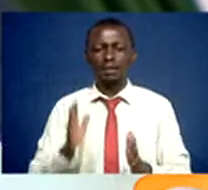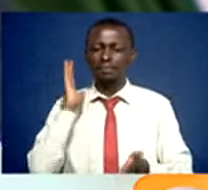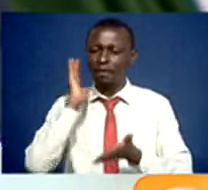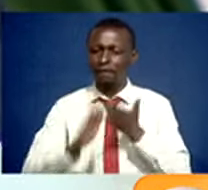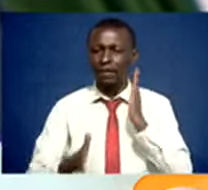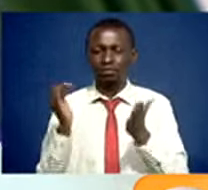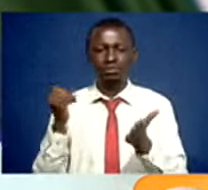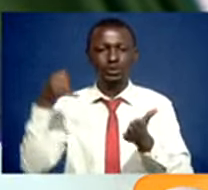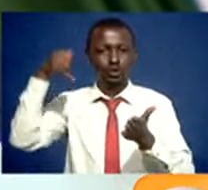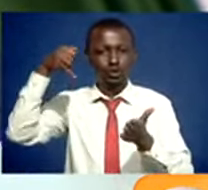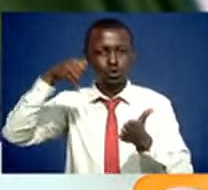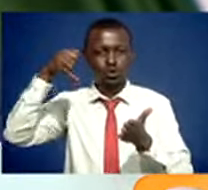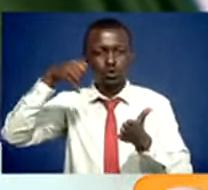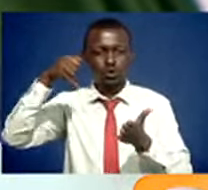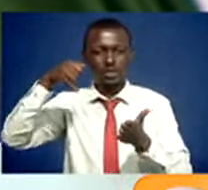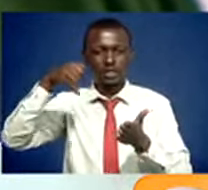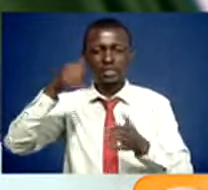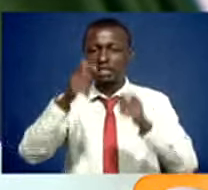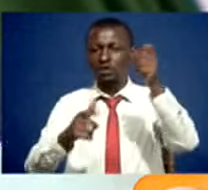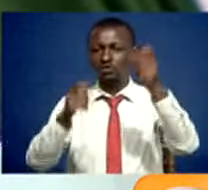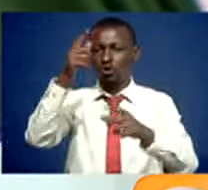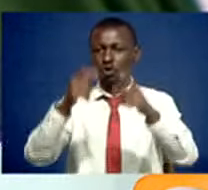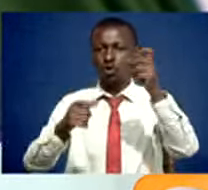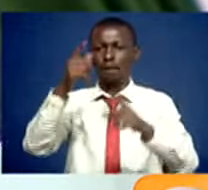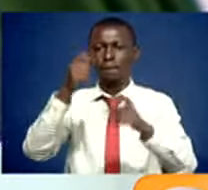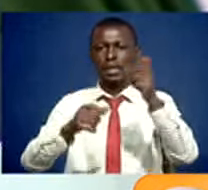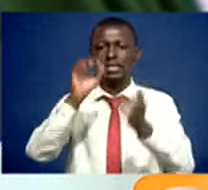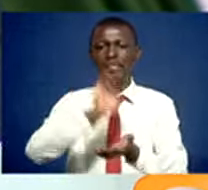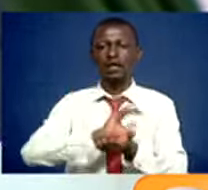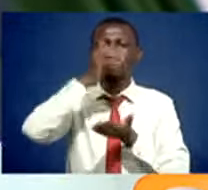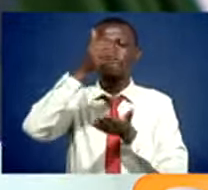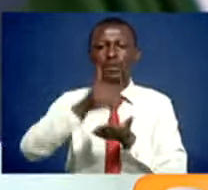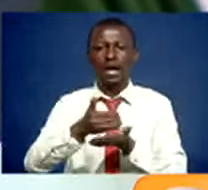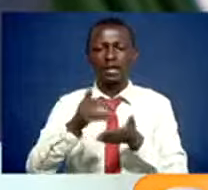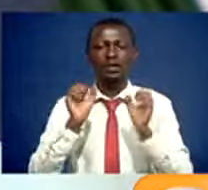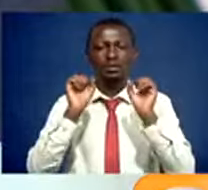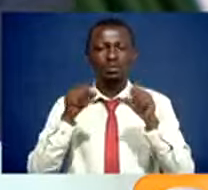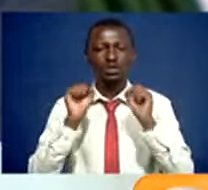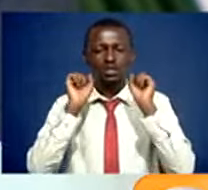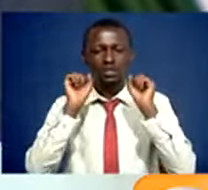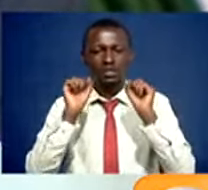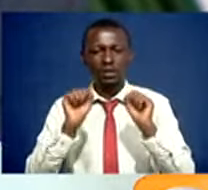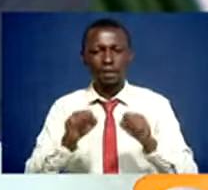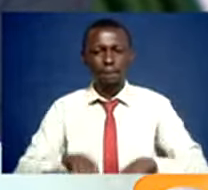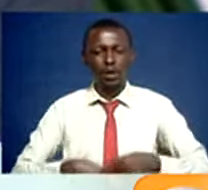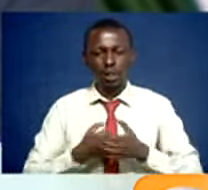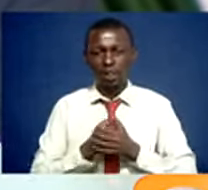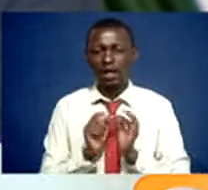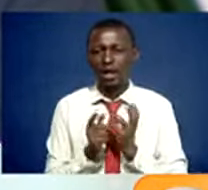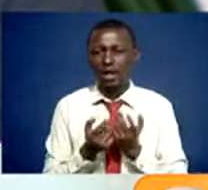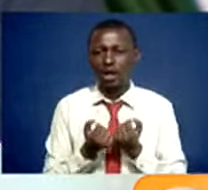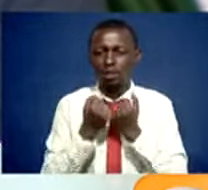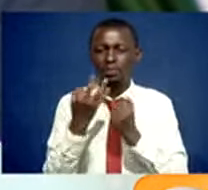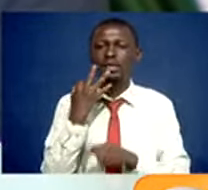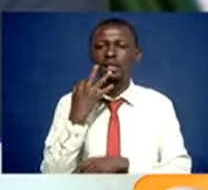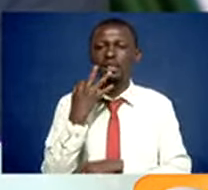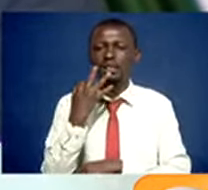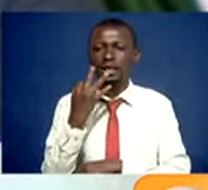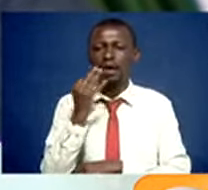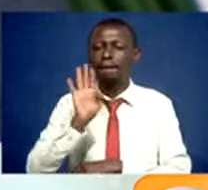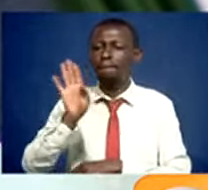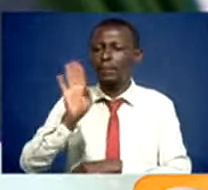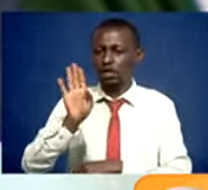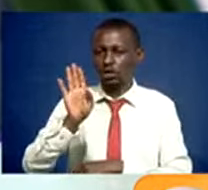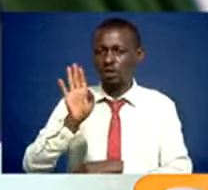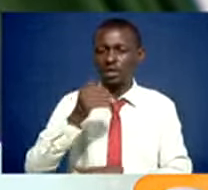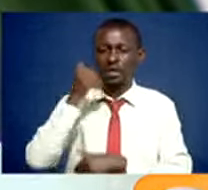of the build-up of the Milk Revolving Fund, which is estimated to be 3 billion shillings by